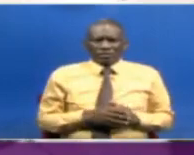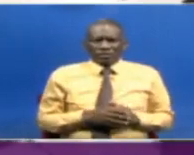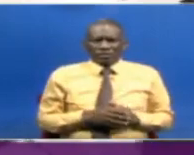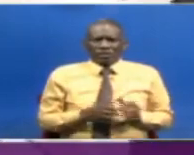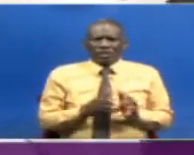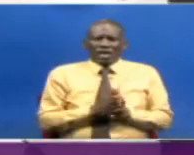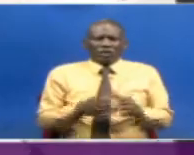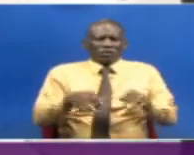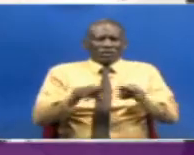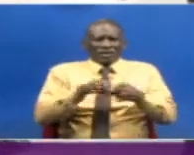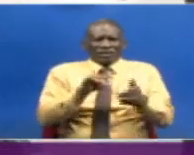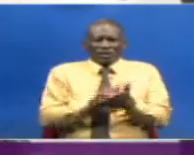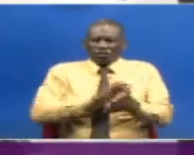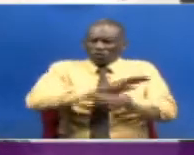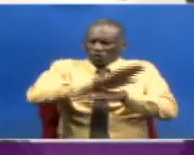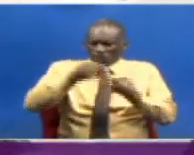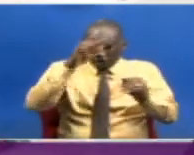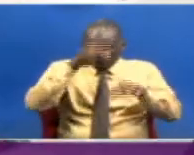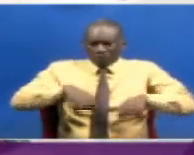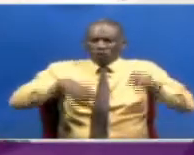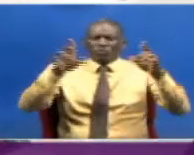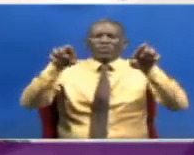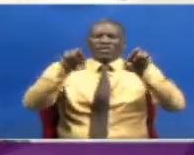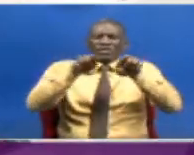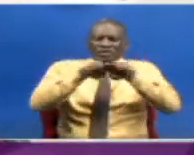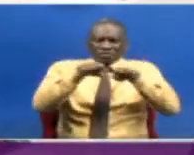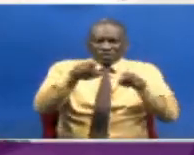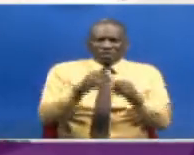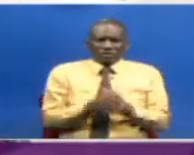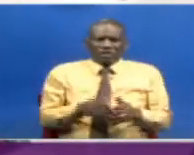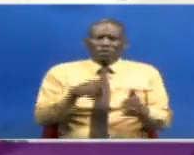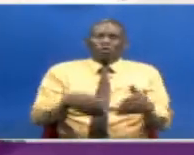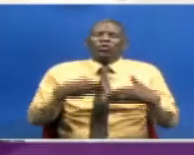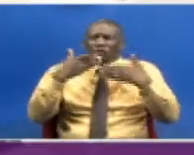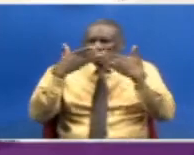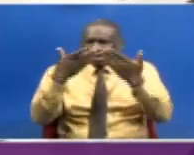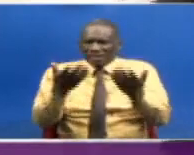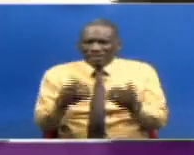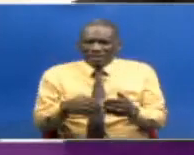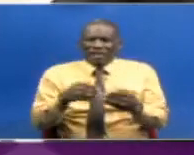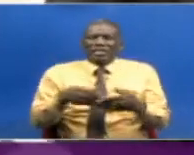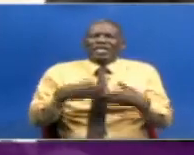like that for all the state officers. Yeah, what was your answer, madam?